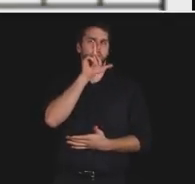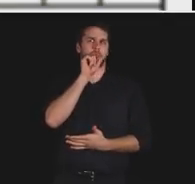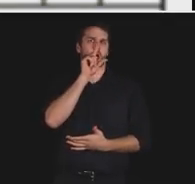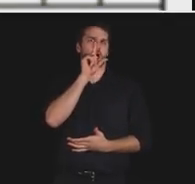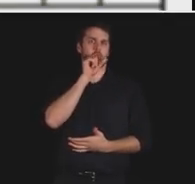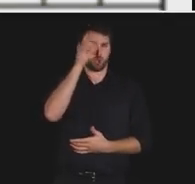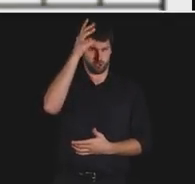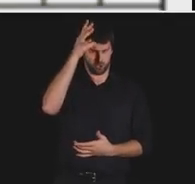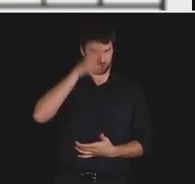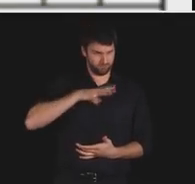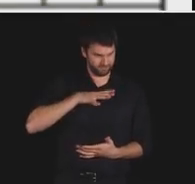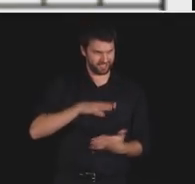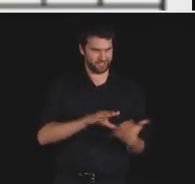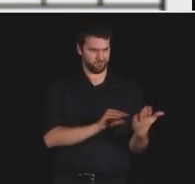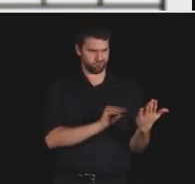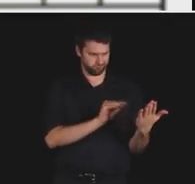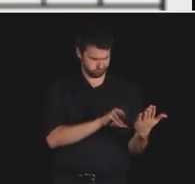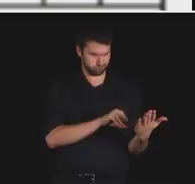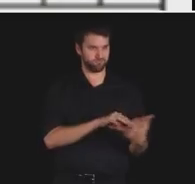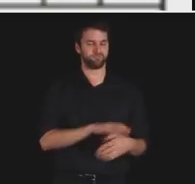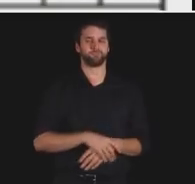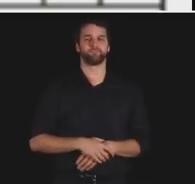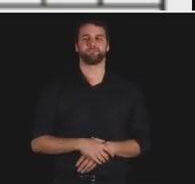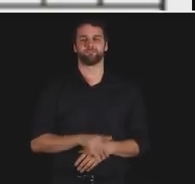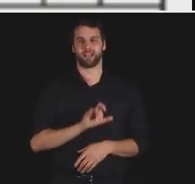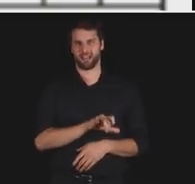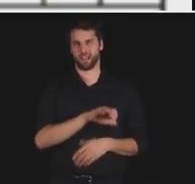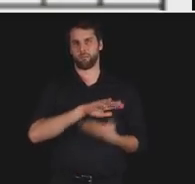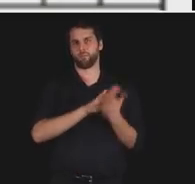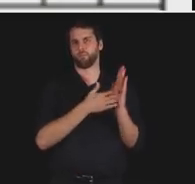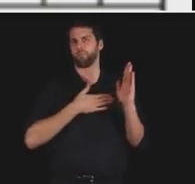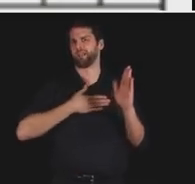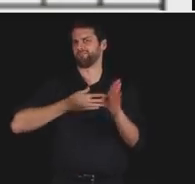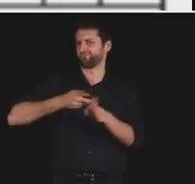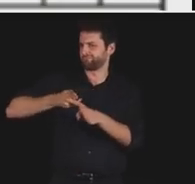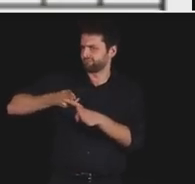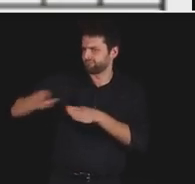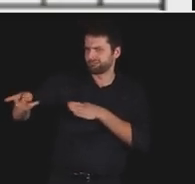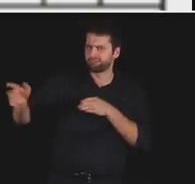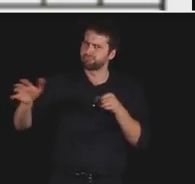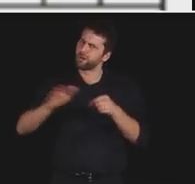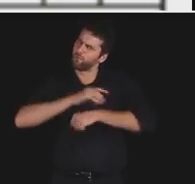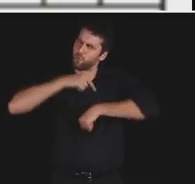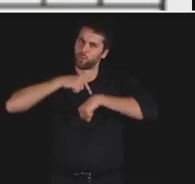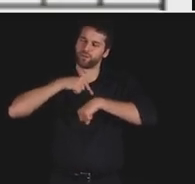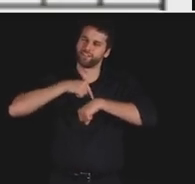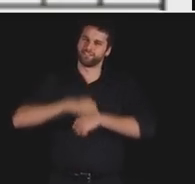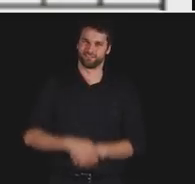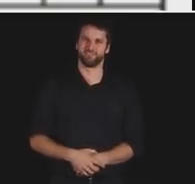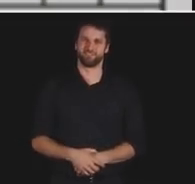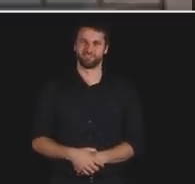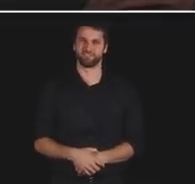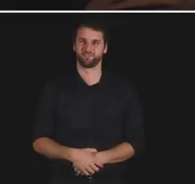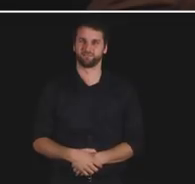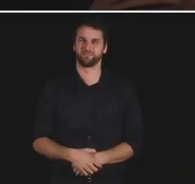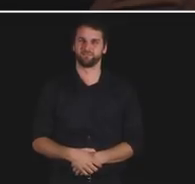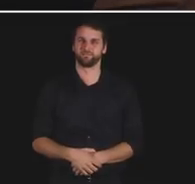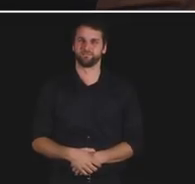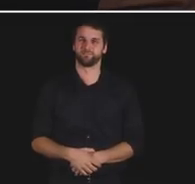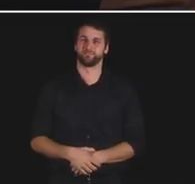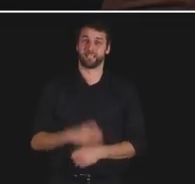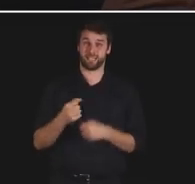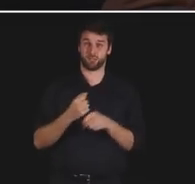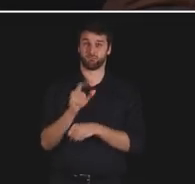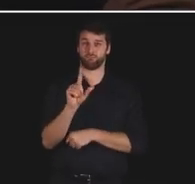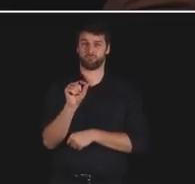bird man. It's become a full-time career. And in 2015, things suddenly fell